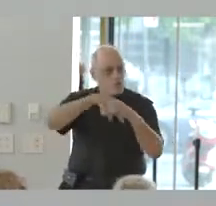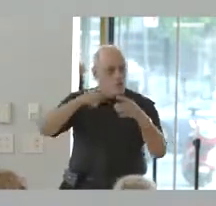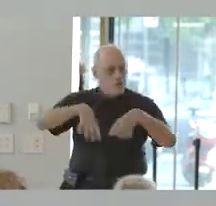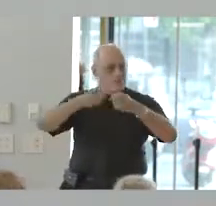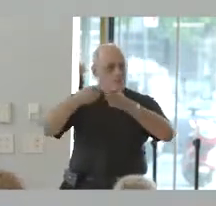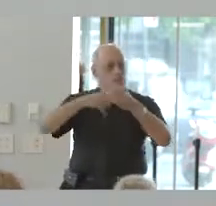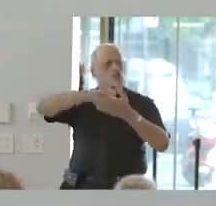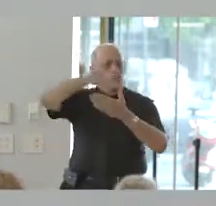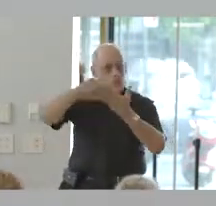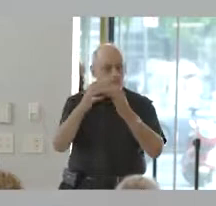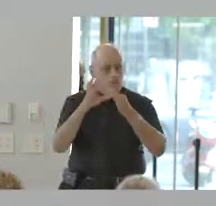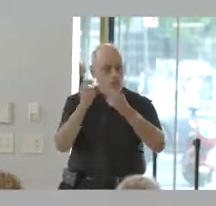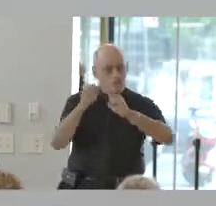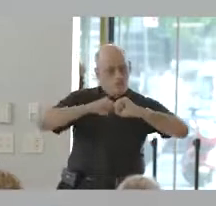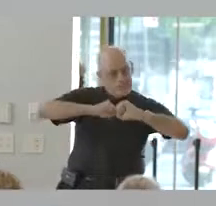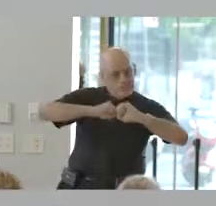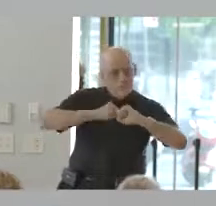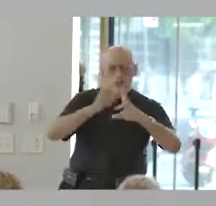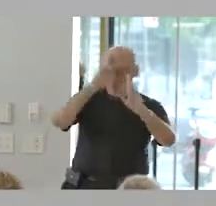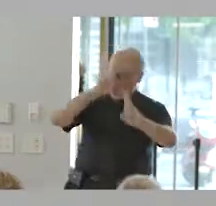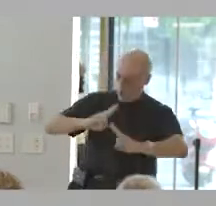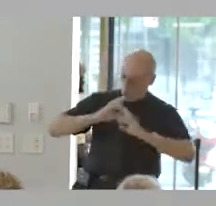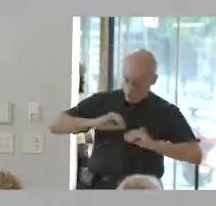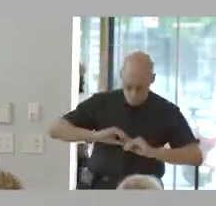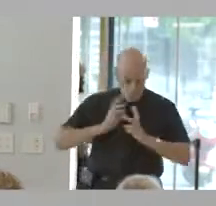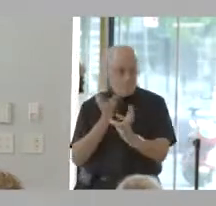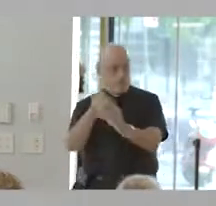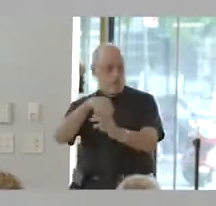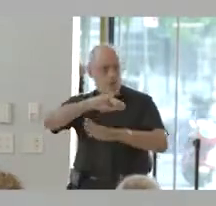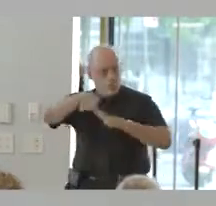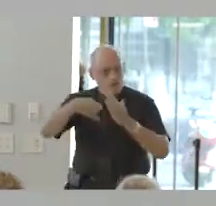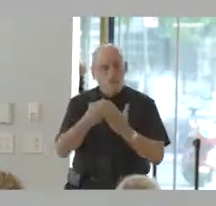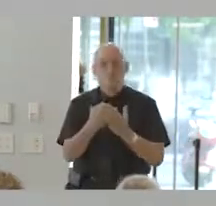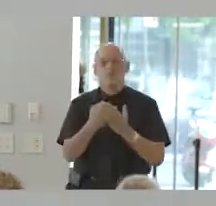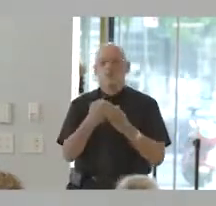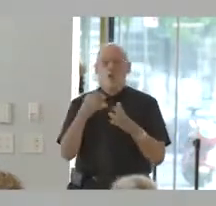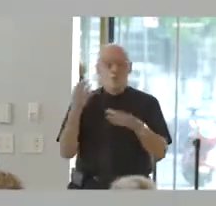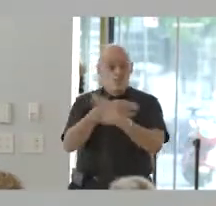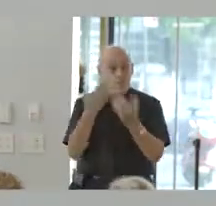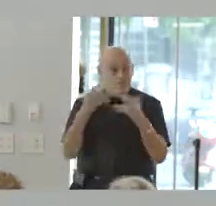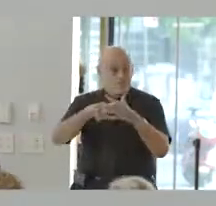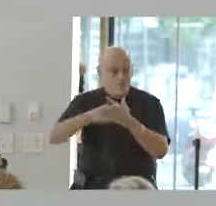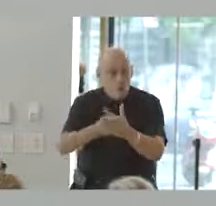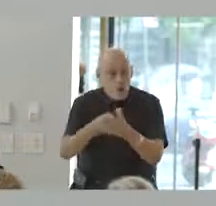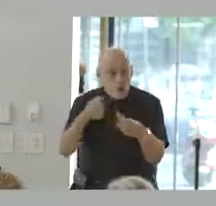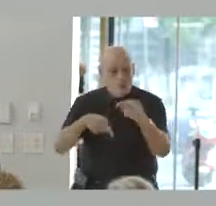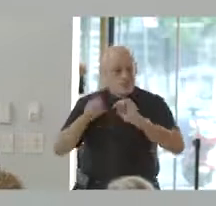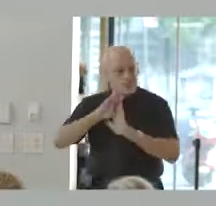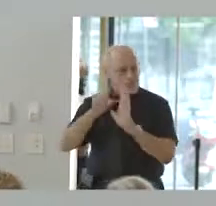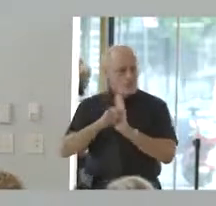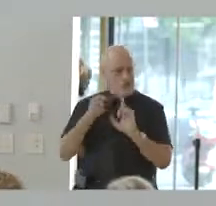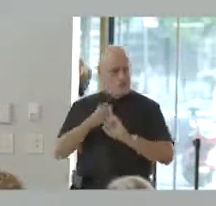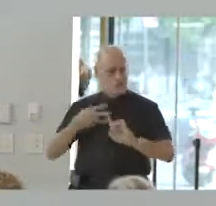resiliency projects, and it's my honor to be involved in these projects. Before I get started with a little